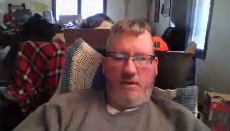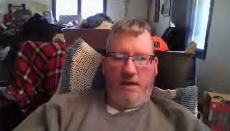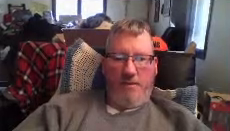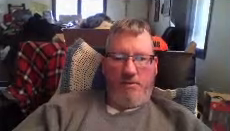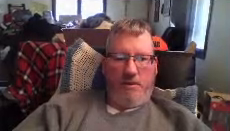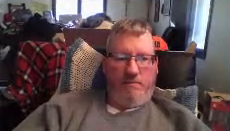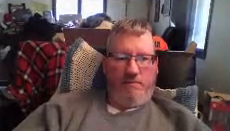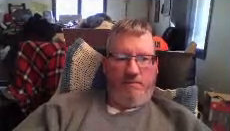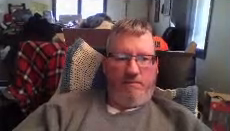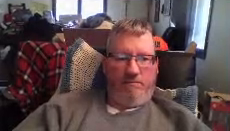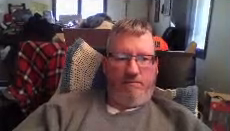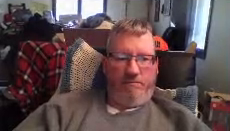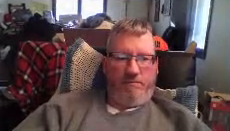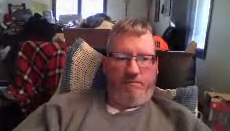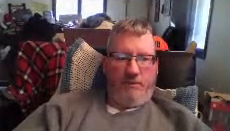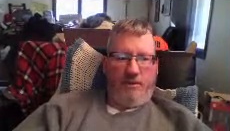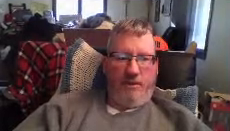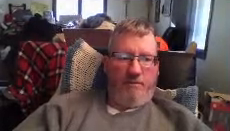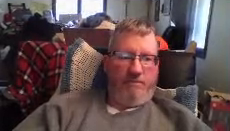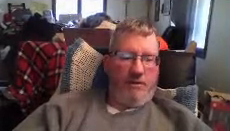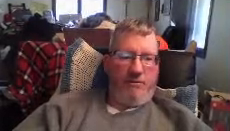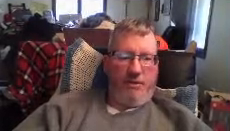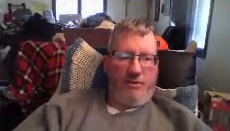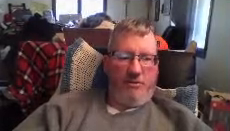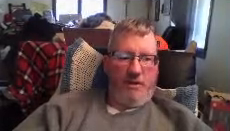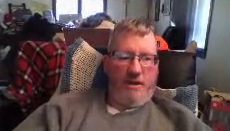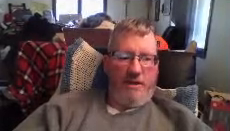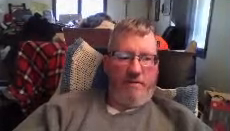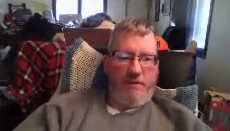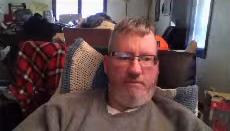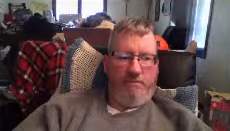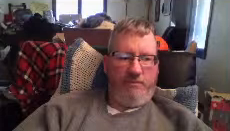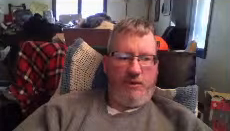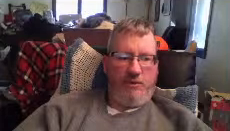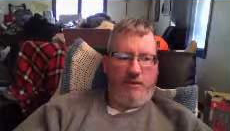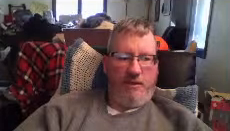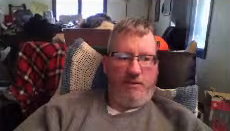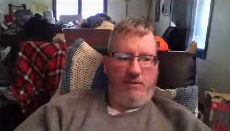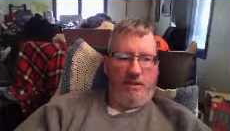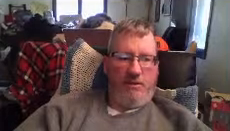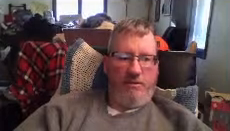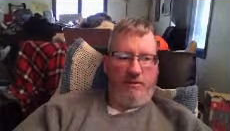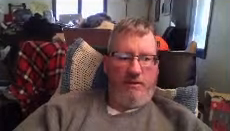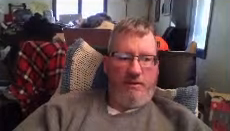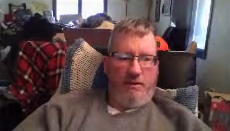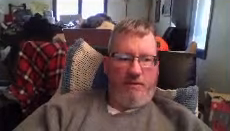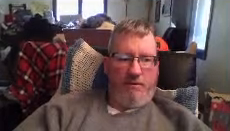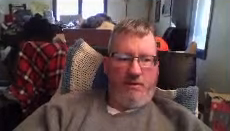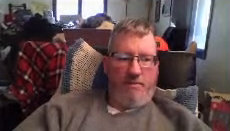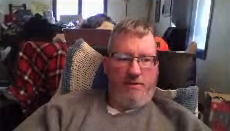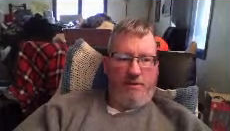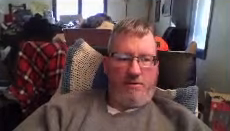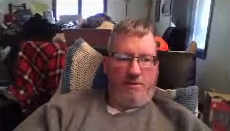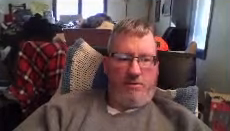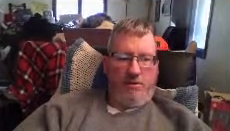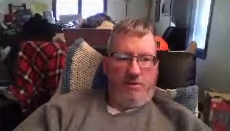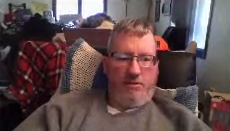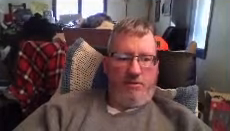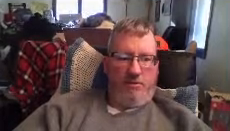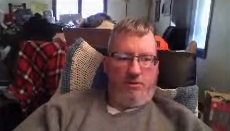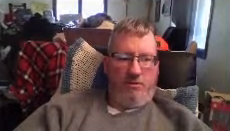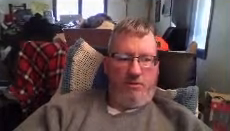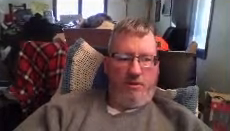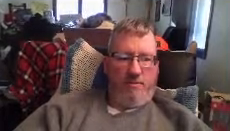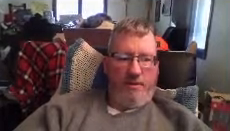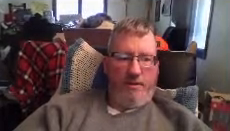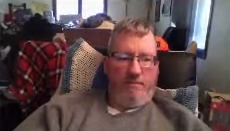and closing times and seating restrictions and all that have been just killers on for their business, and so